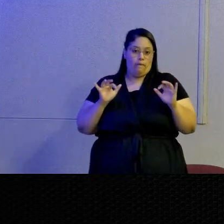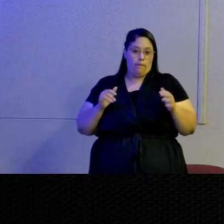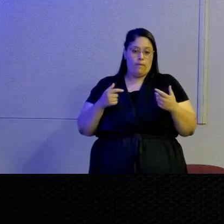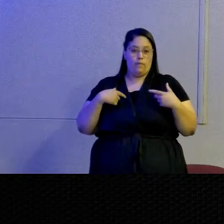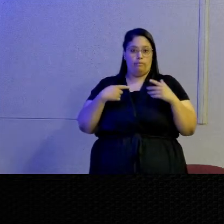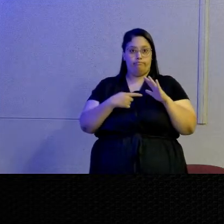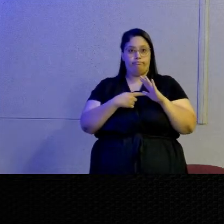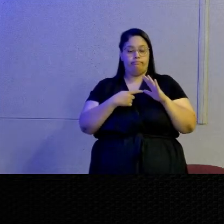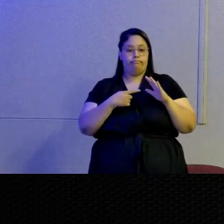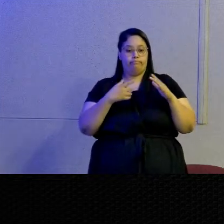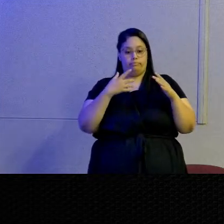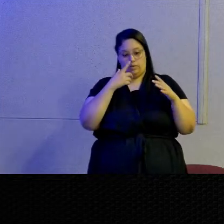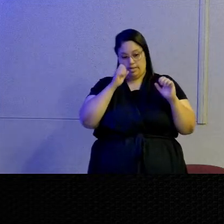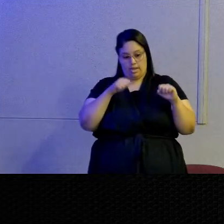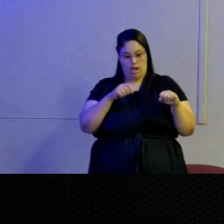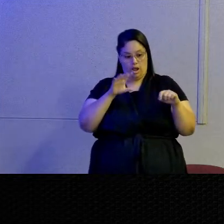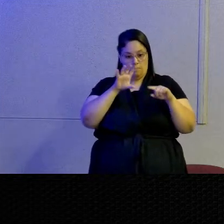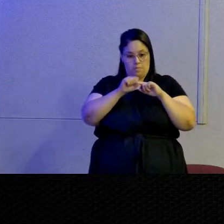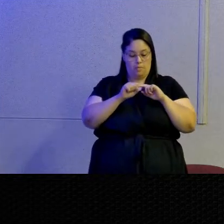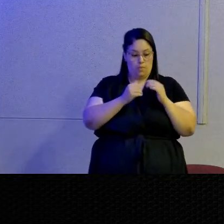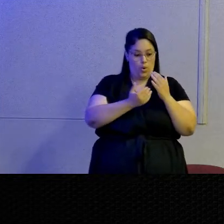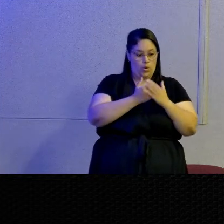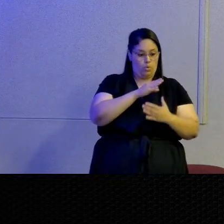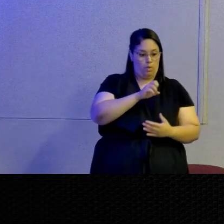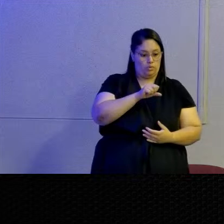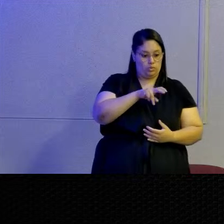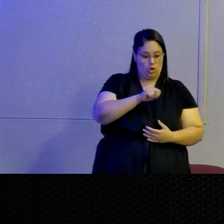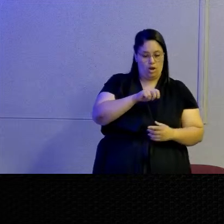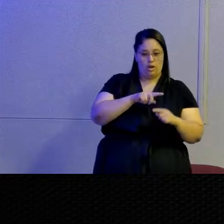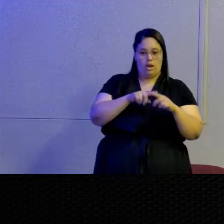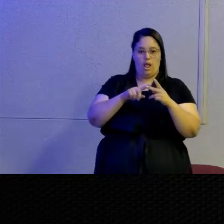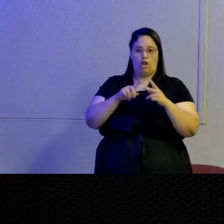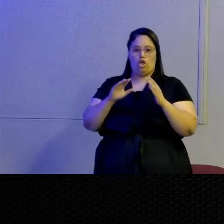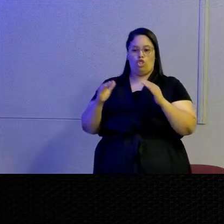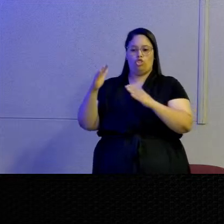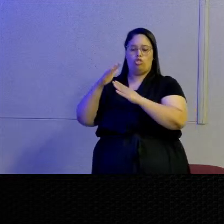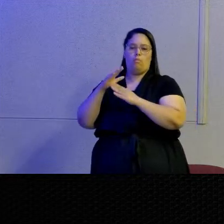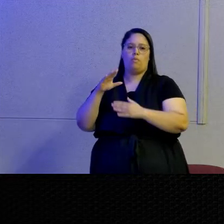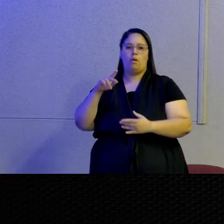distinguishing between the new boson and the toponium hypotheses?